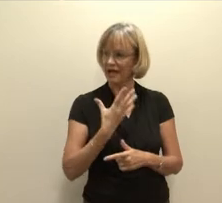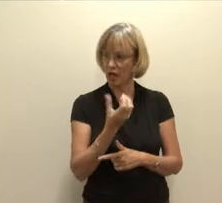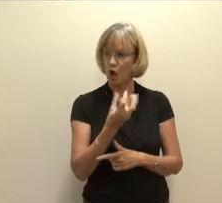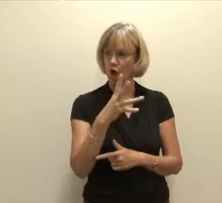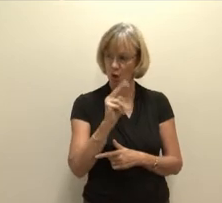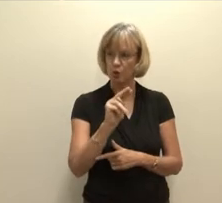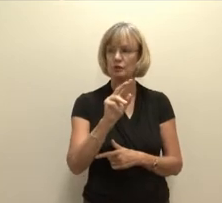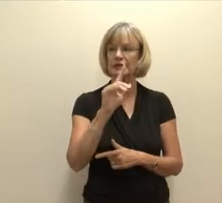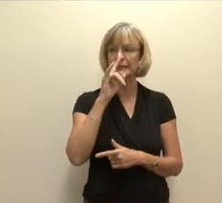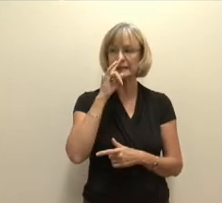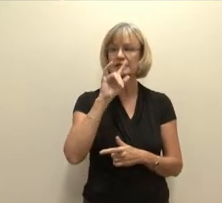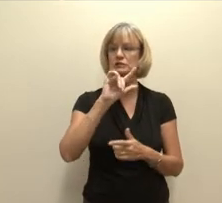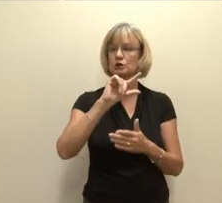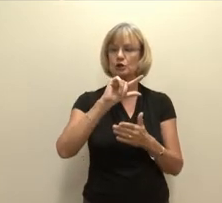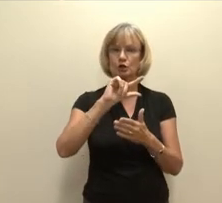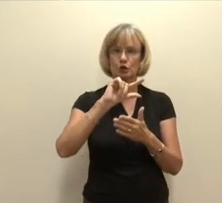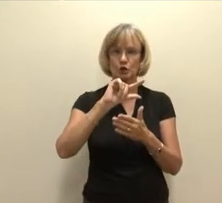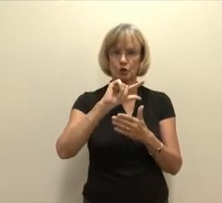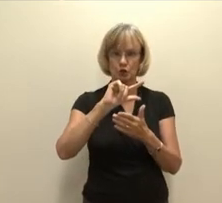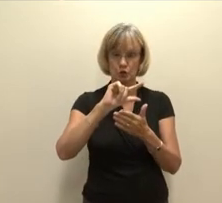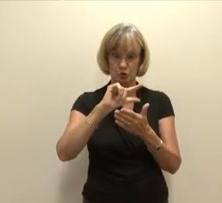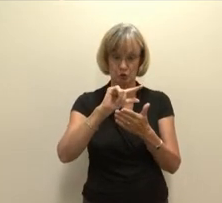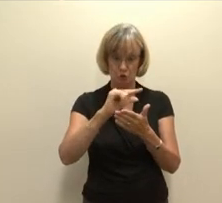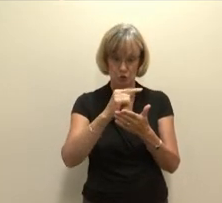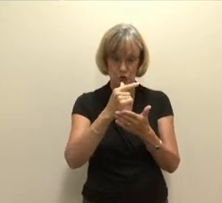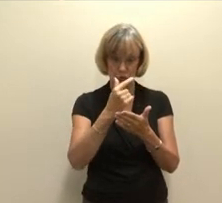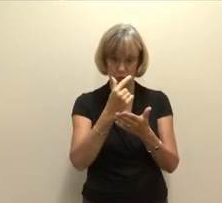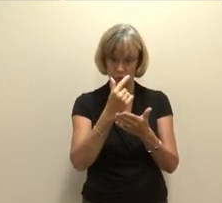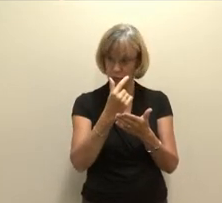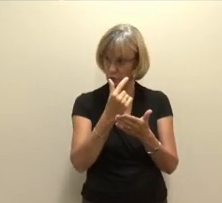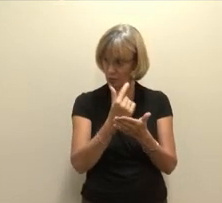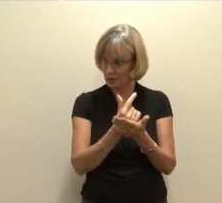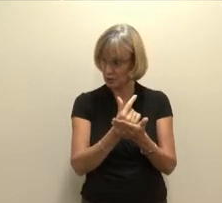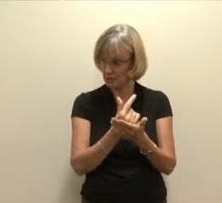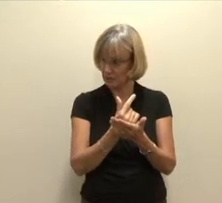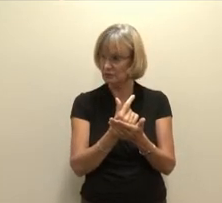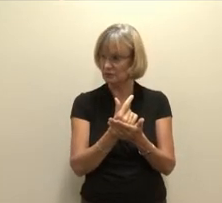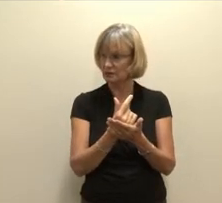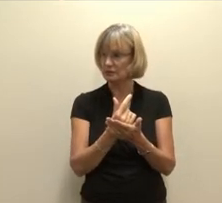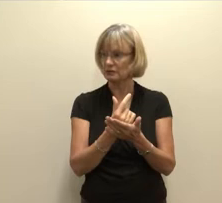June slipped through the cracks a number of times in this district.